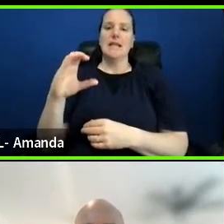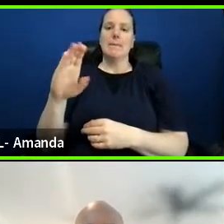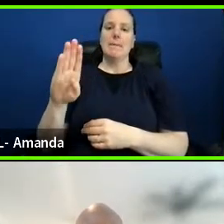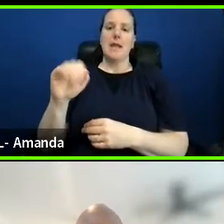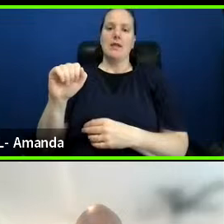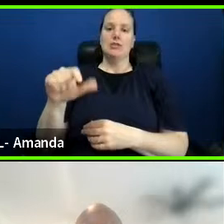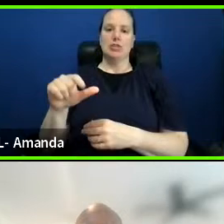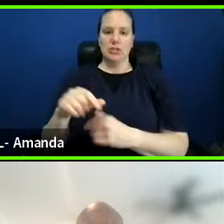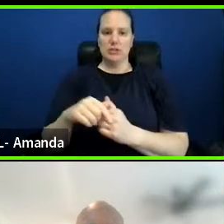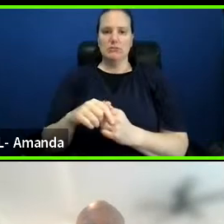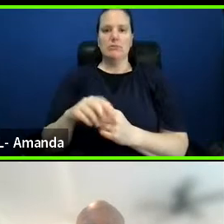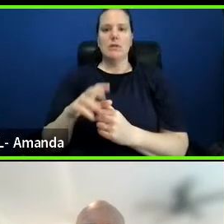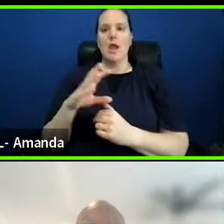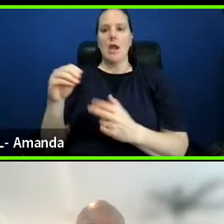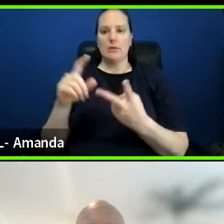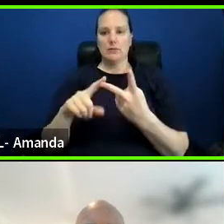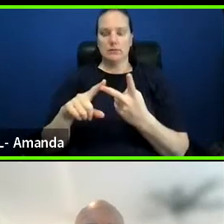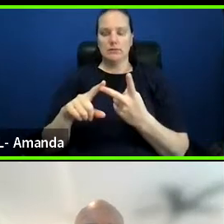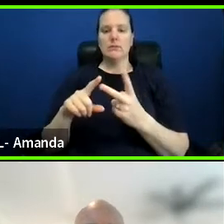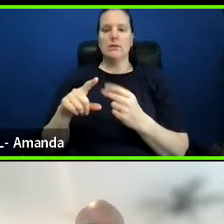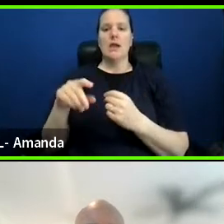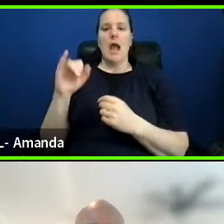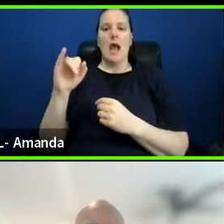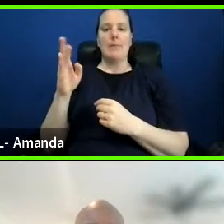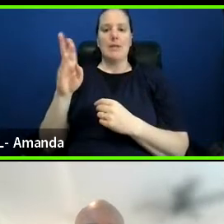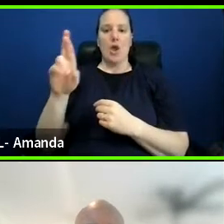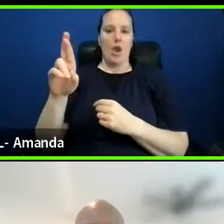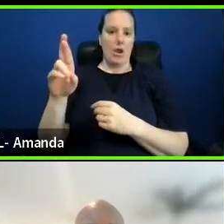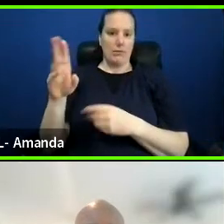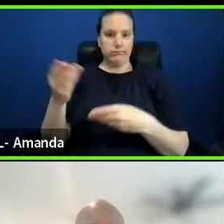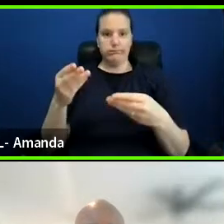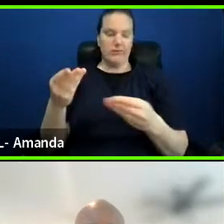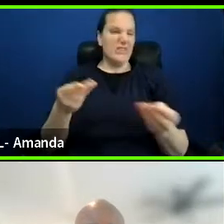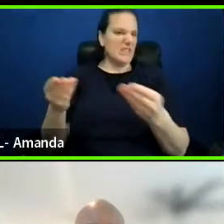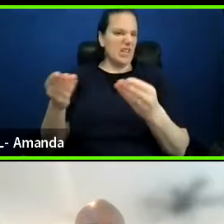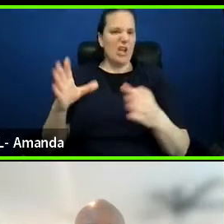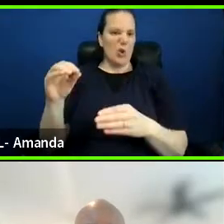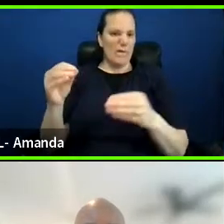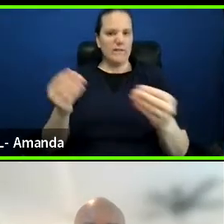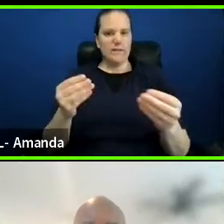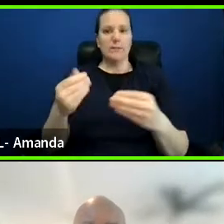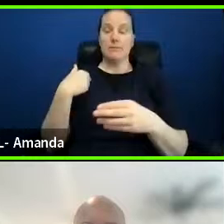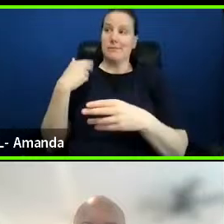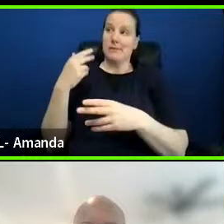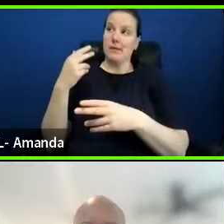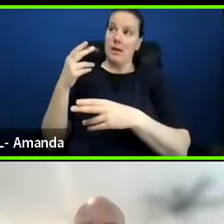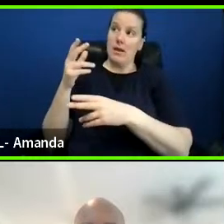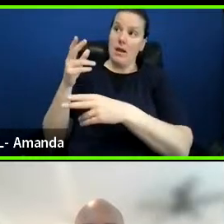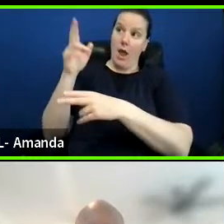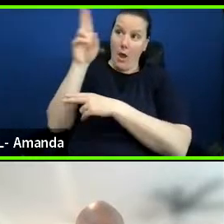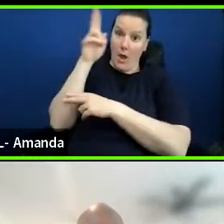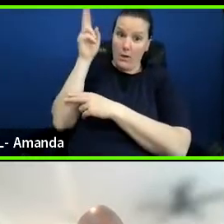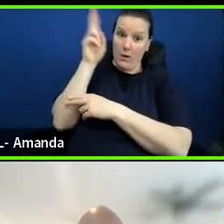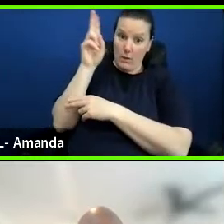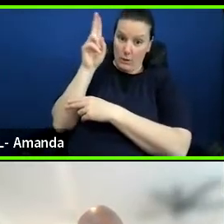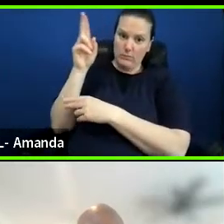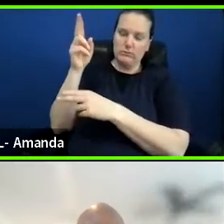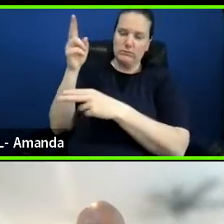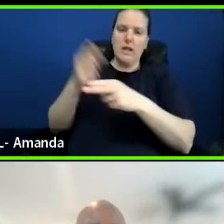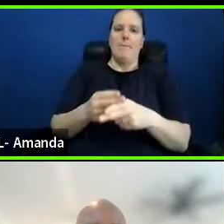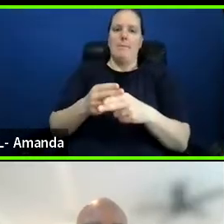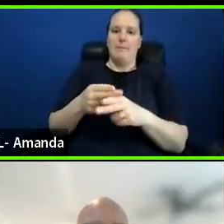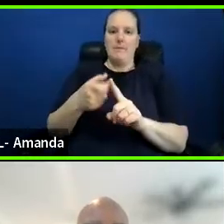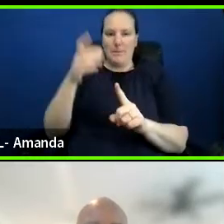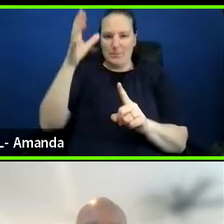principal equity officer for IBR. I am named after my uncle on my dad's side,